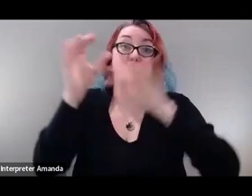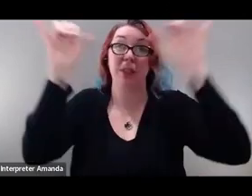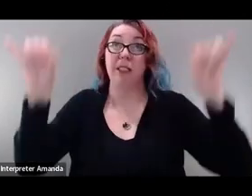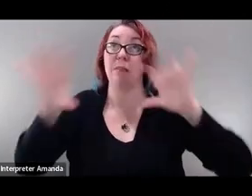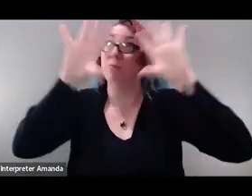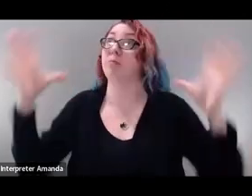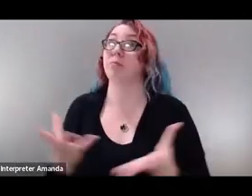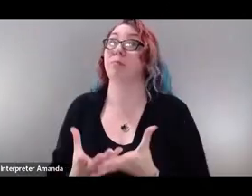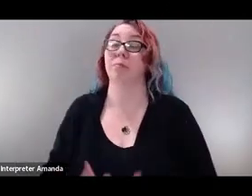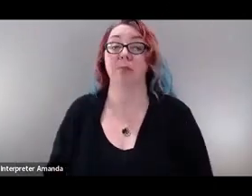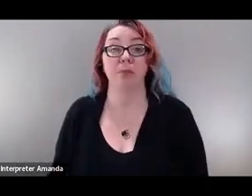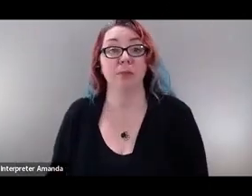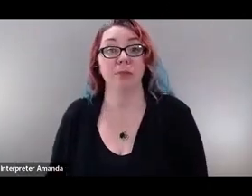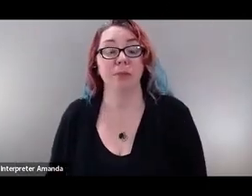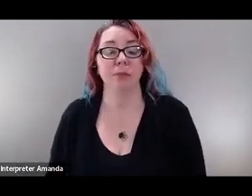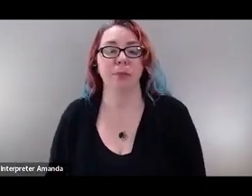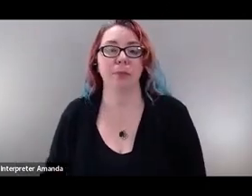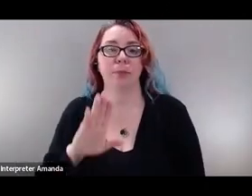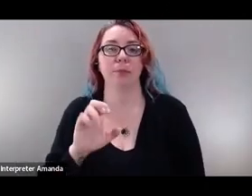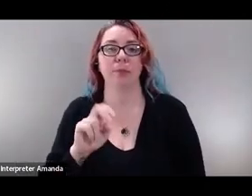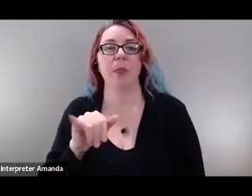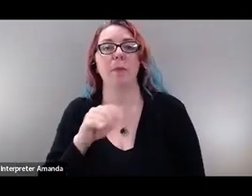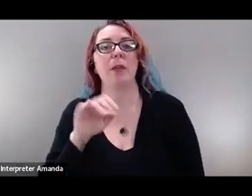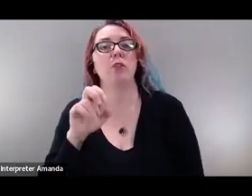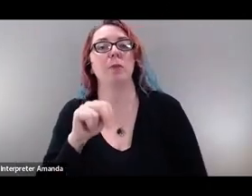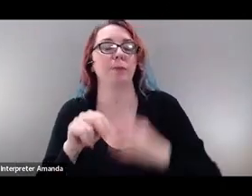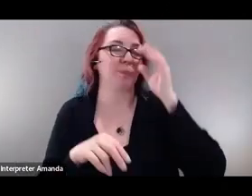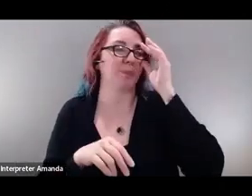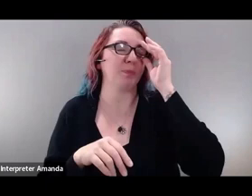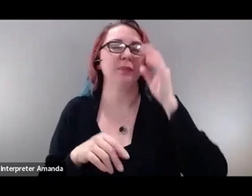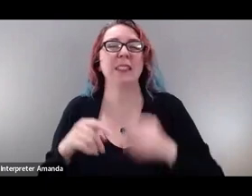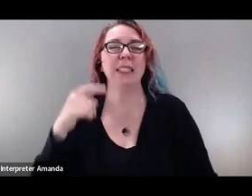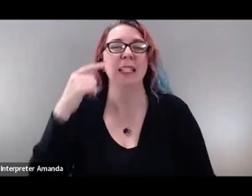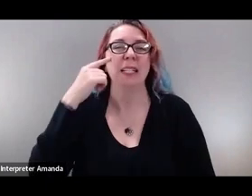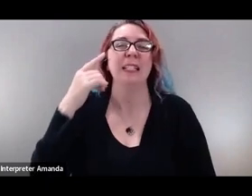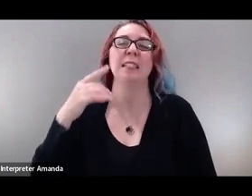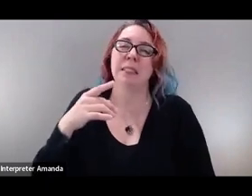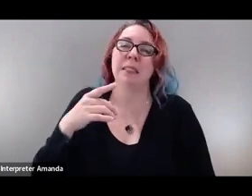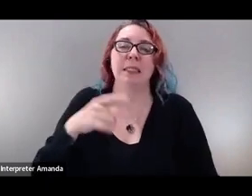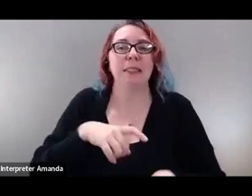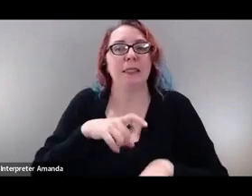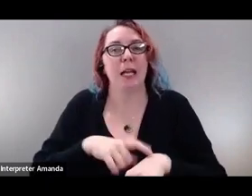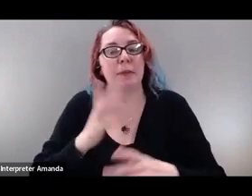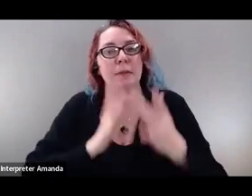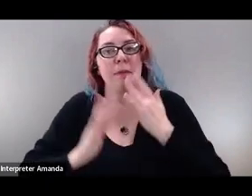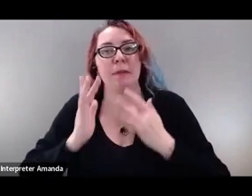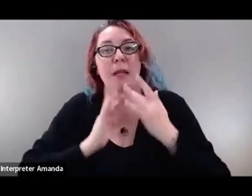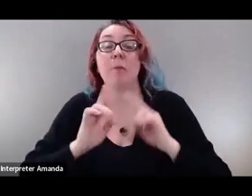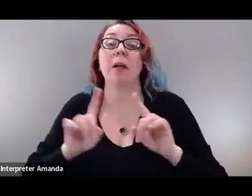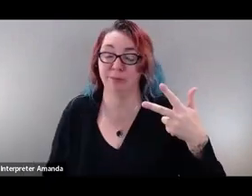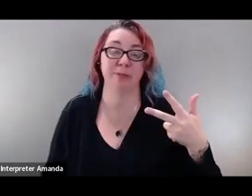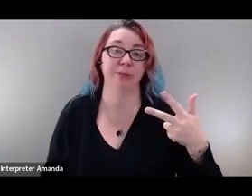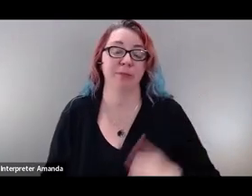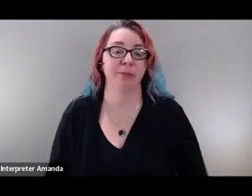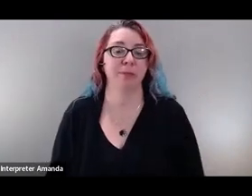interest of time, we have one discussion area left to explore, but I think this might be a nice way to take a little